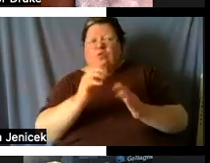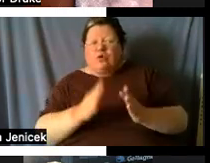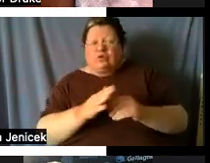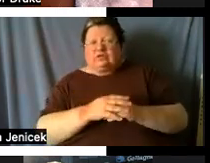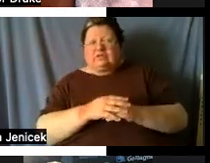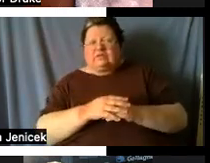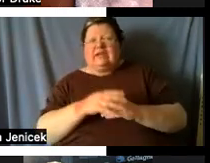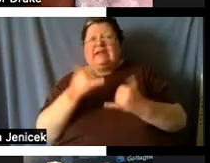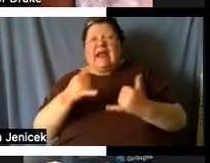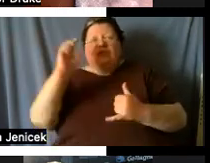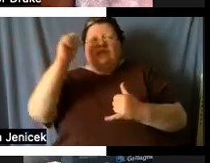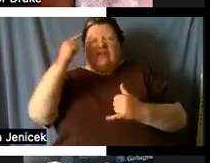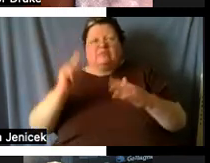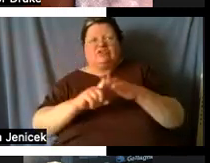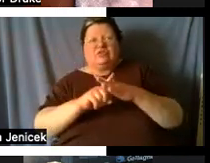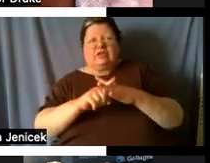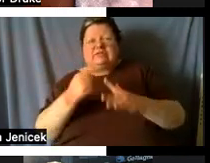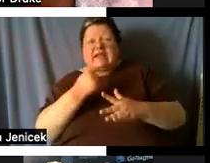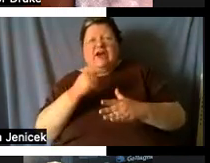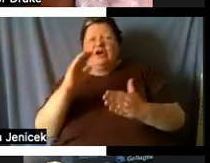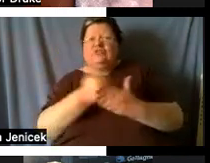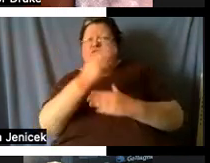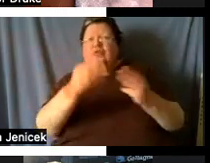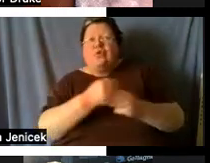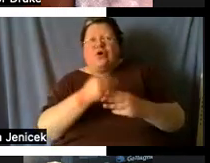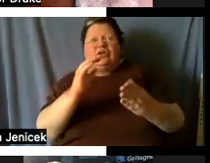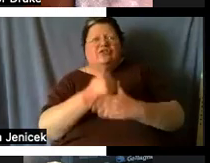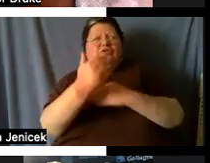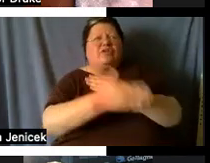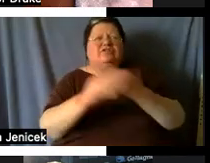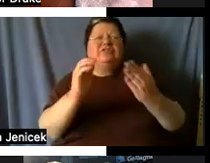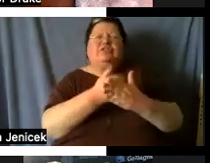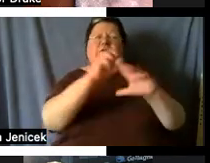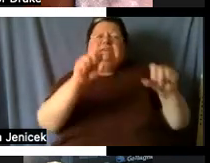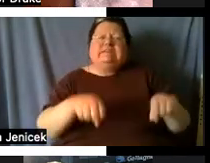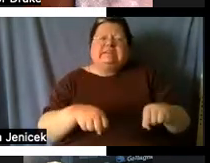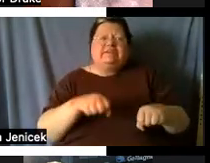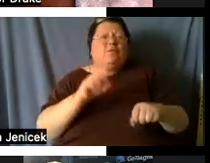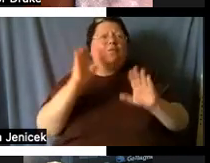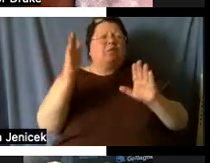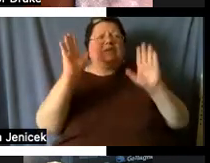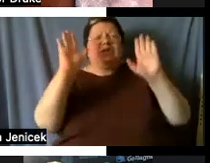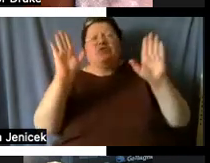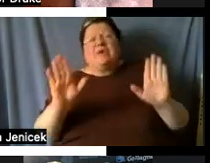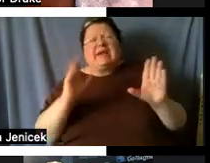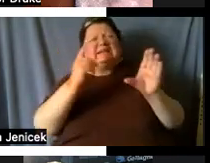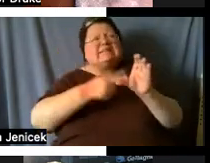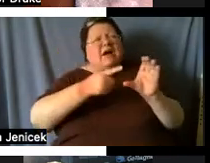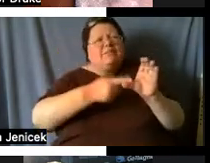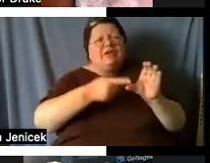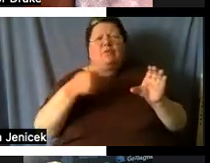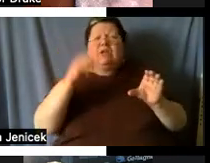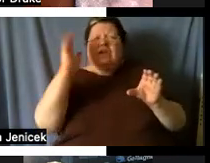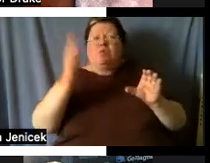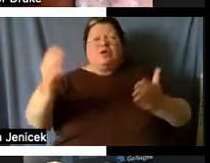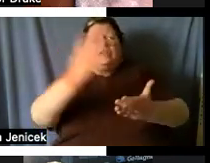the government comes to you and says, hey, it's a new world. It's a new country. It's a new system. It'll be great. It's communism. We're going to take all